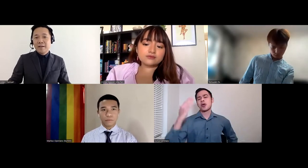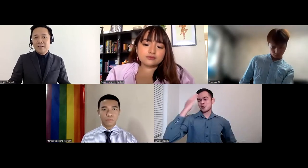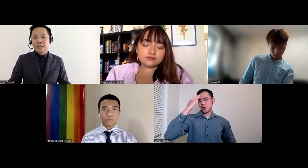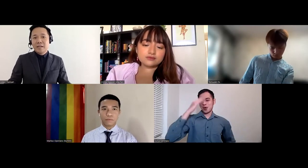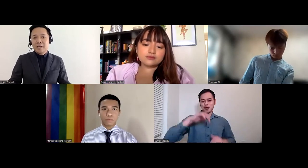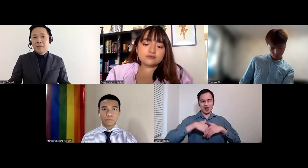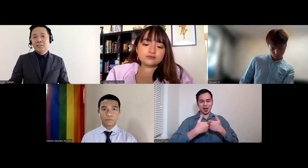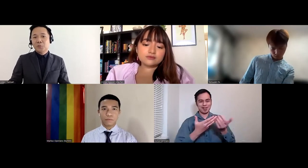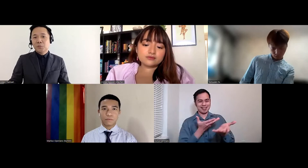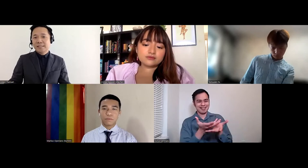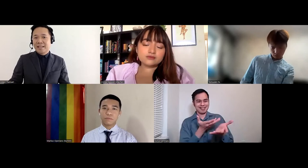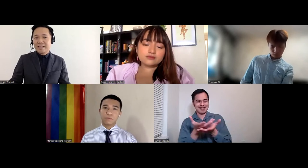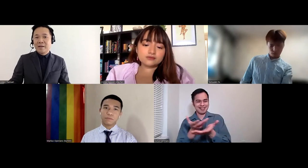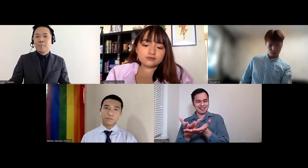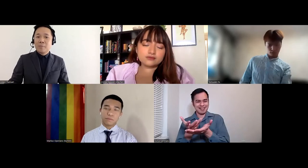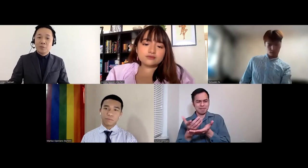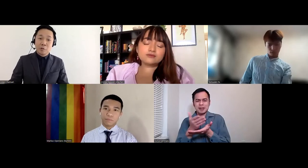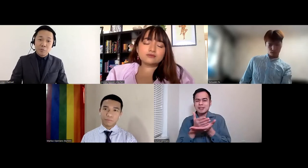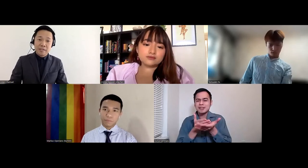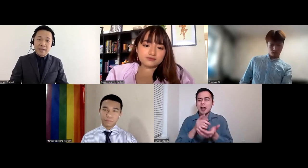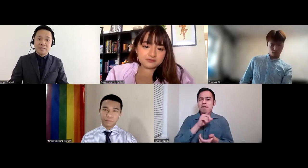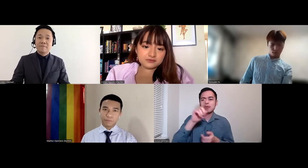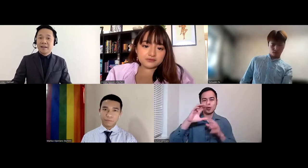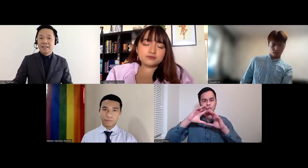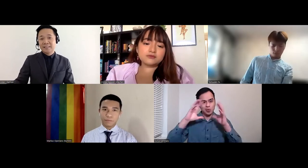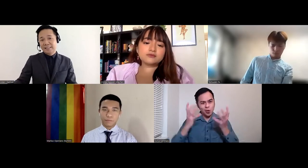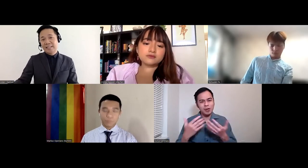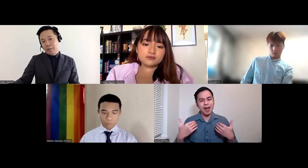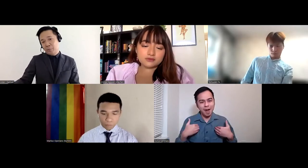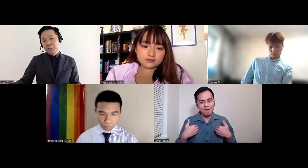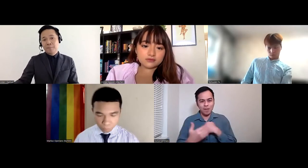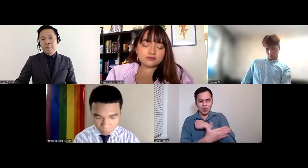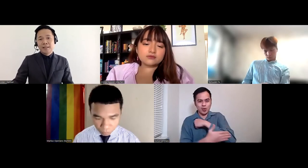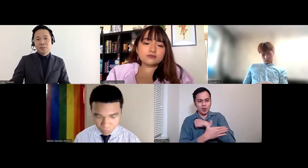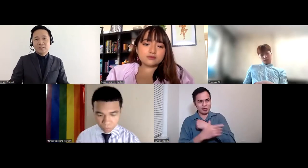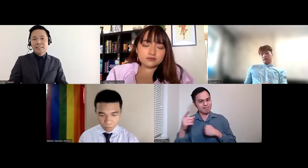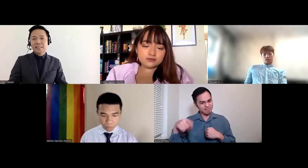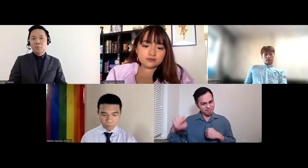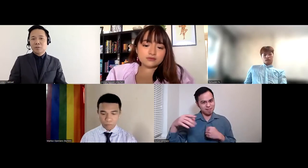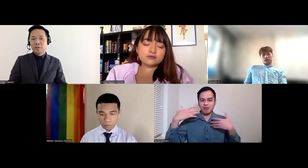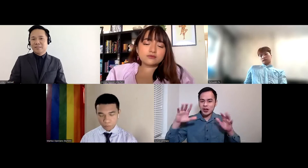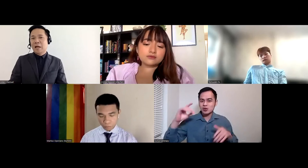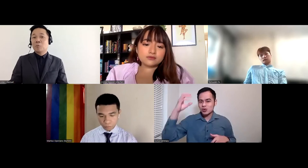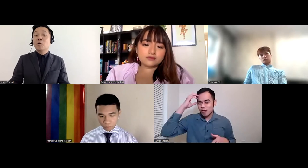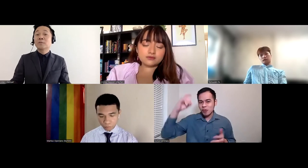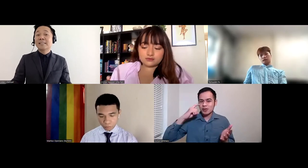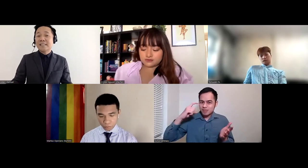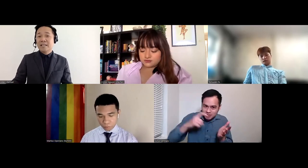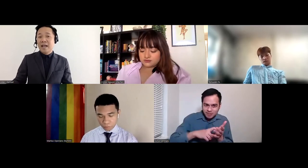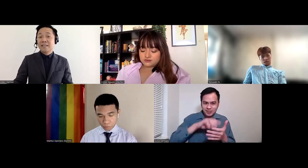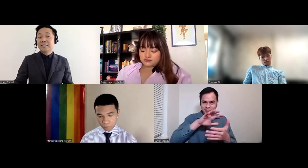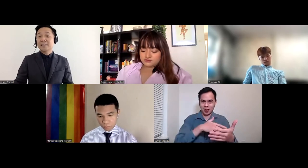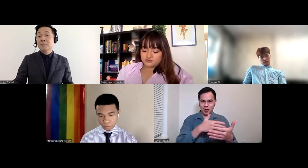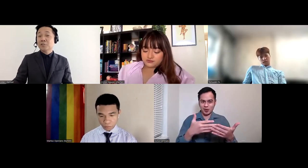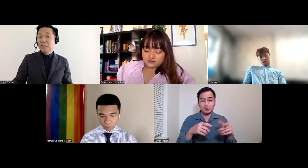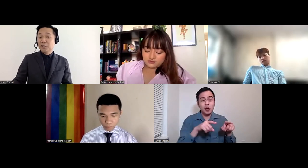for the deaf and hearing students alike be able to communicate via this language. So this is the world that I would hope to see,